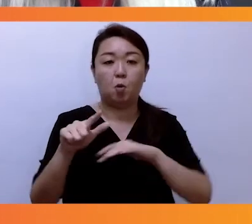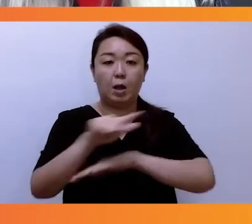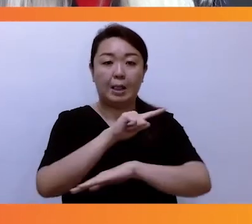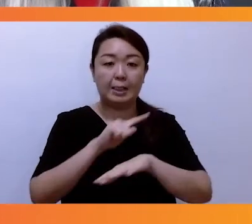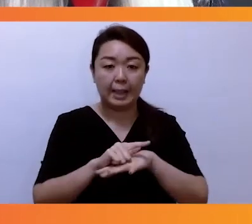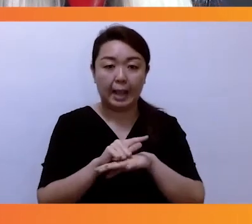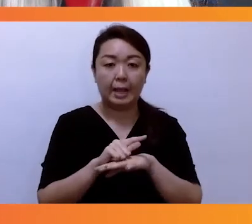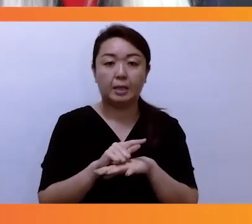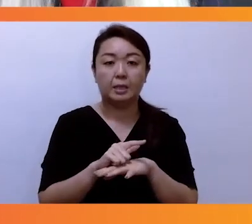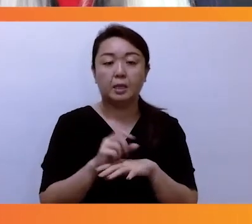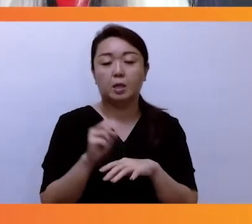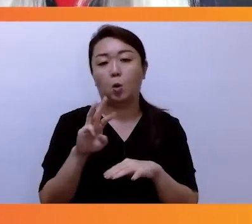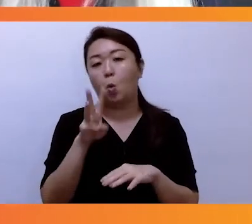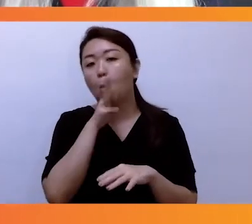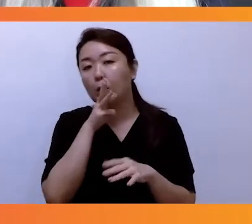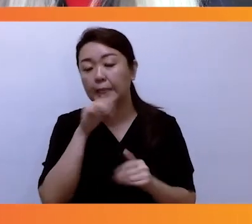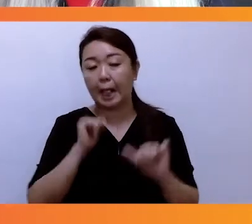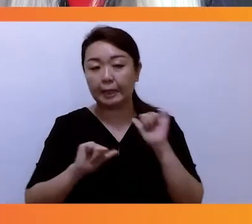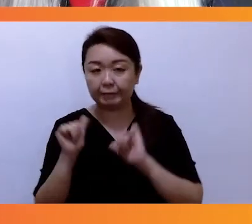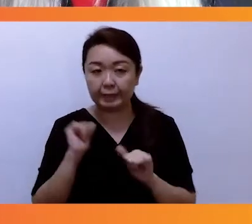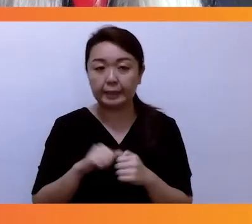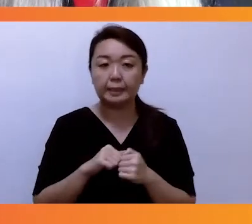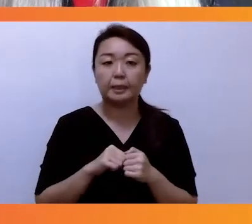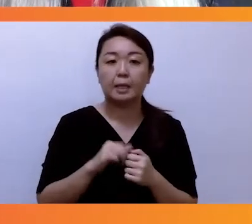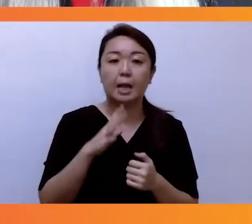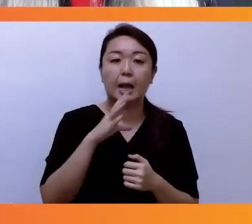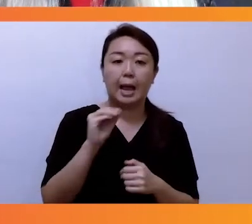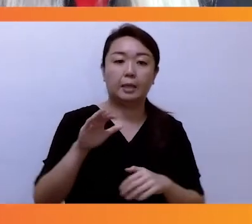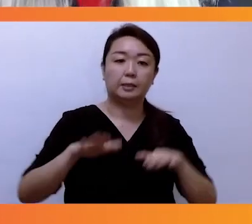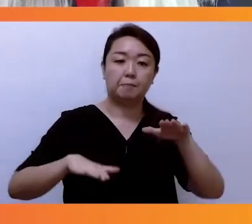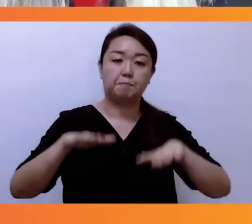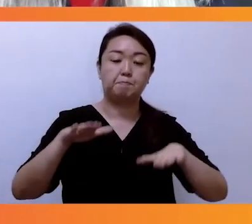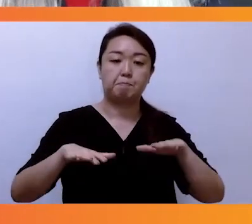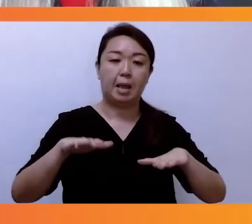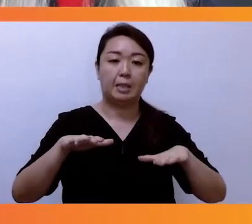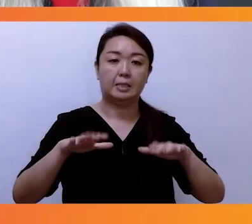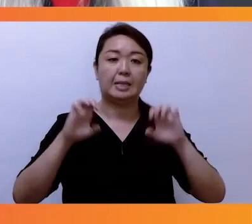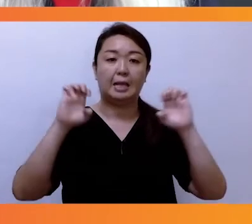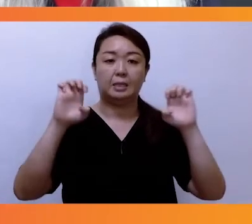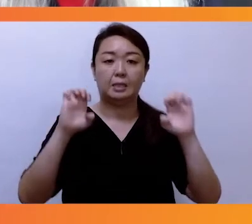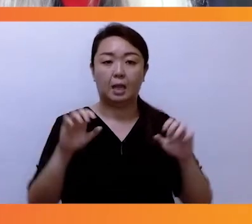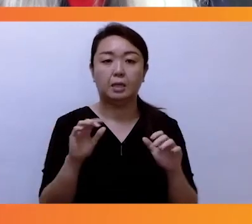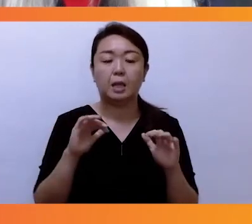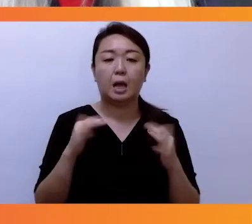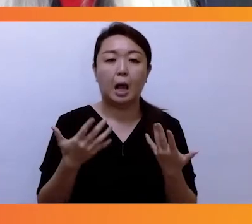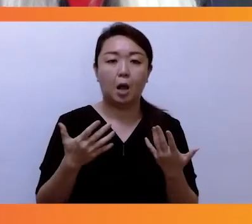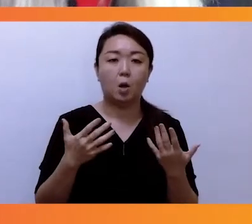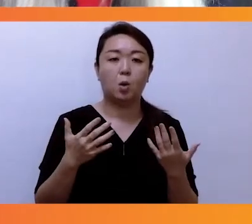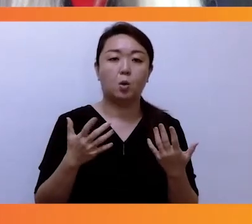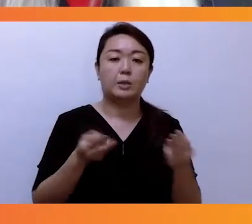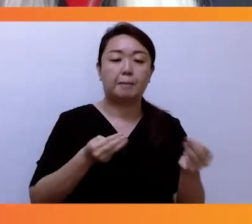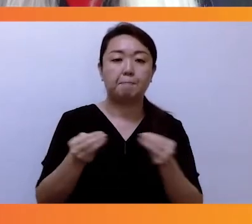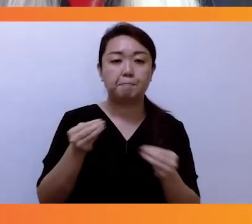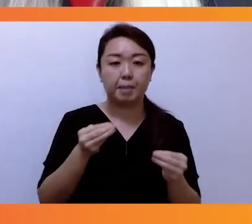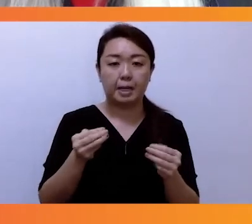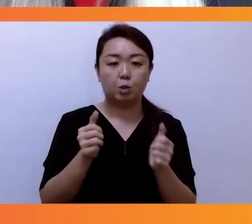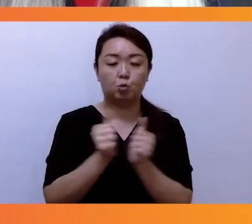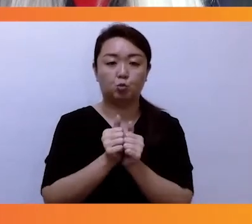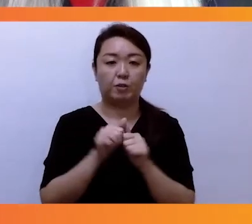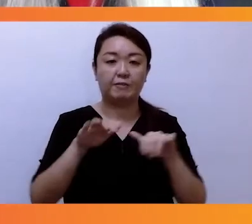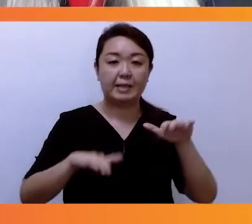land activities, aquatic activities, and then balance exercises? How are they